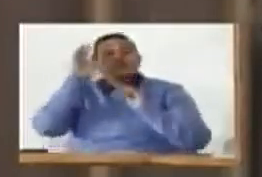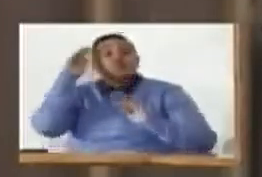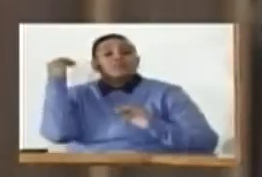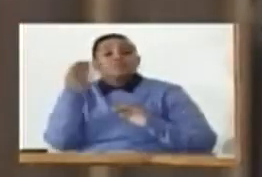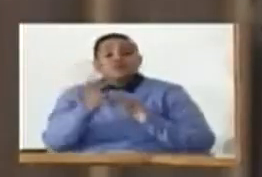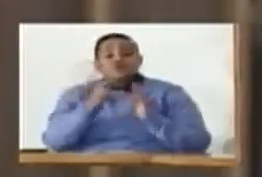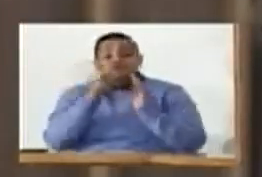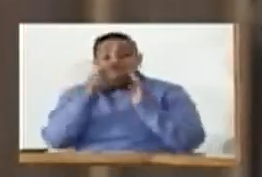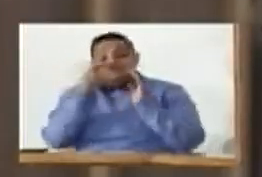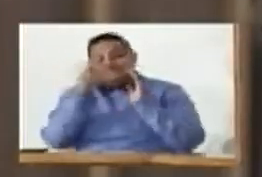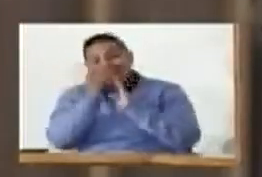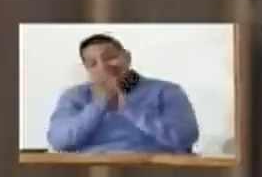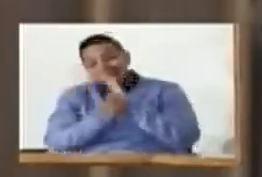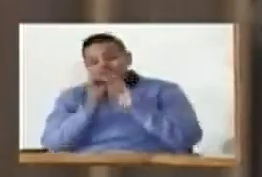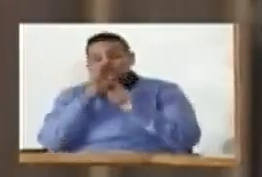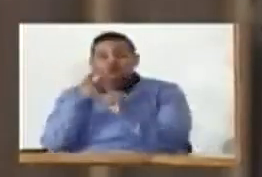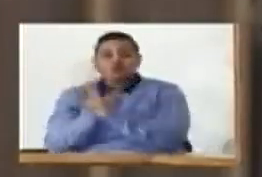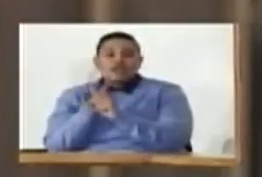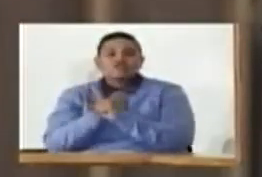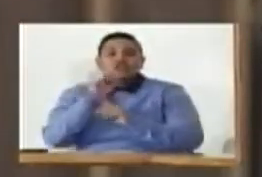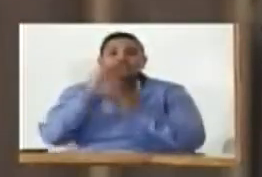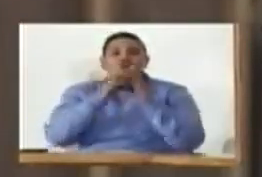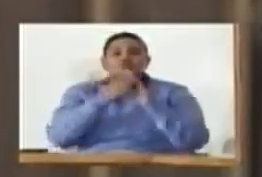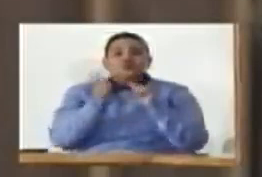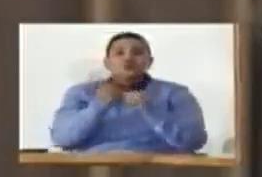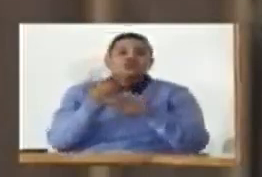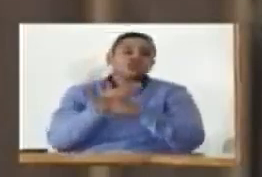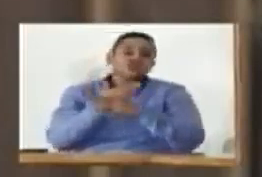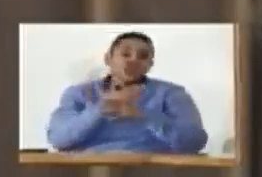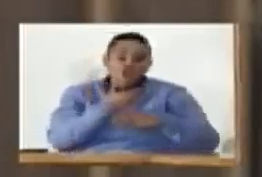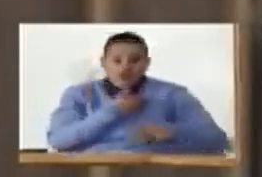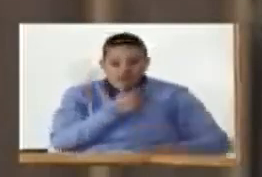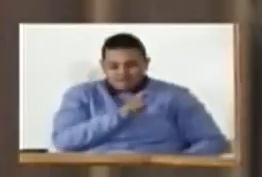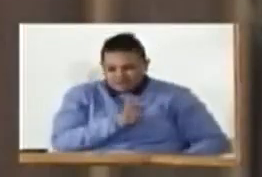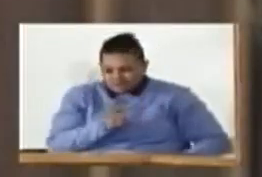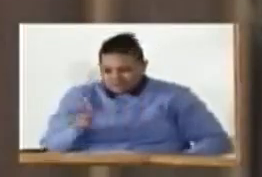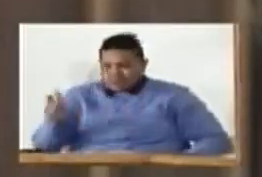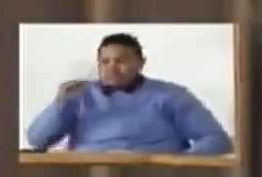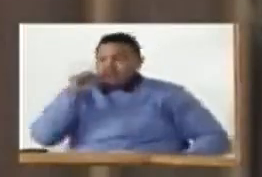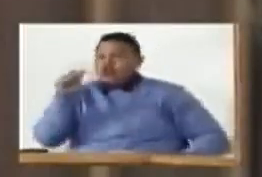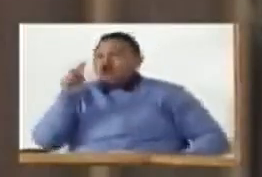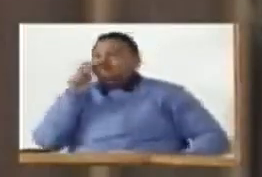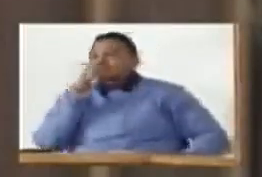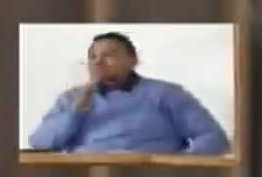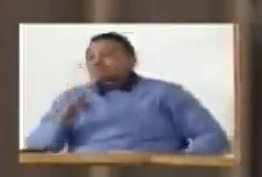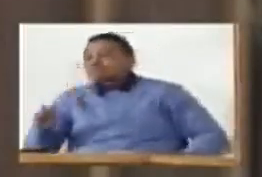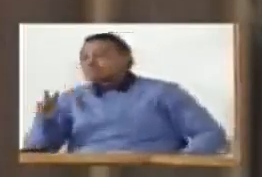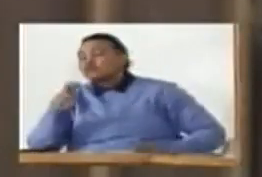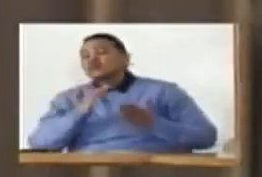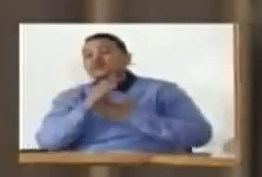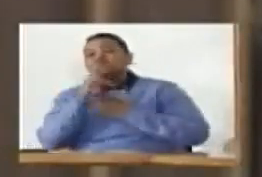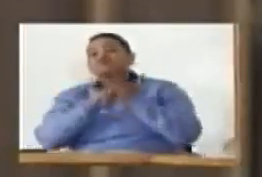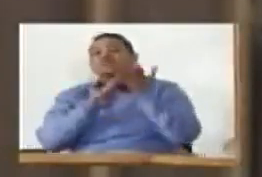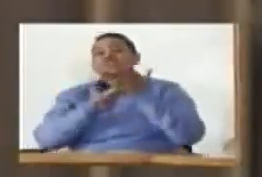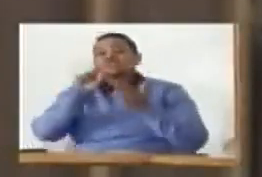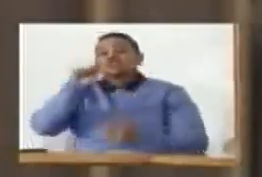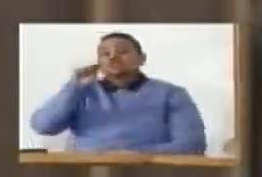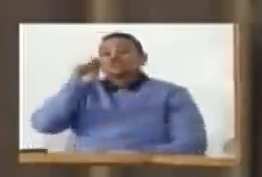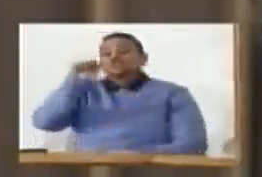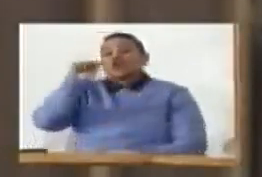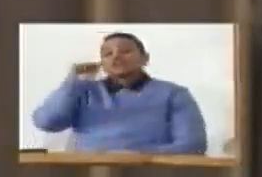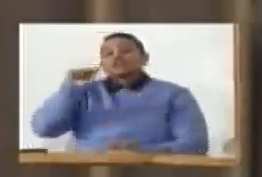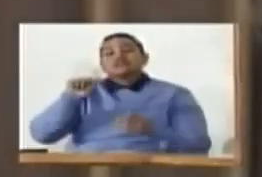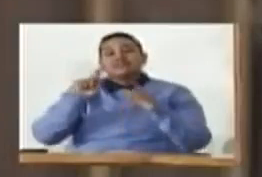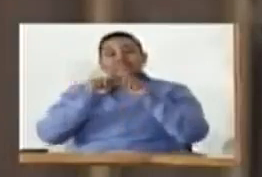to regularize communities with shared amenities not governed by the Registration Strata Titles